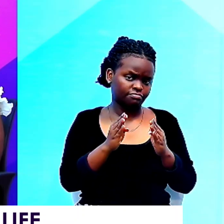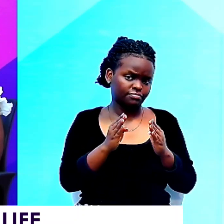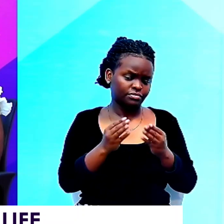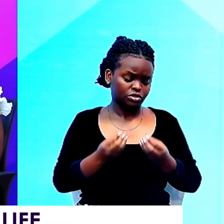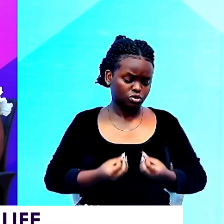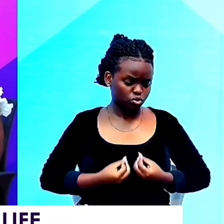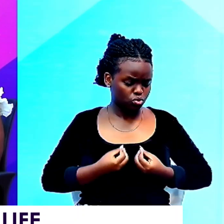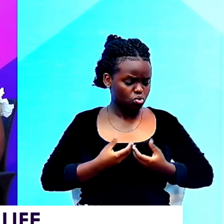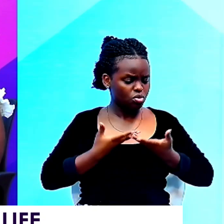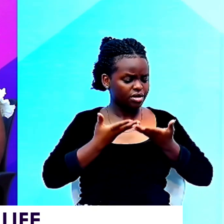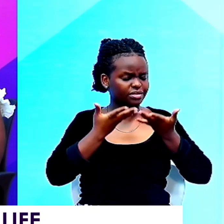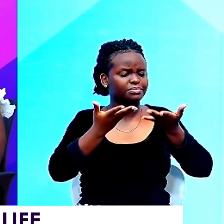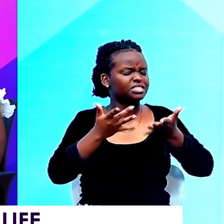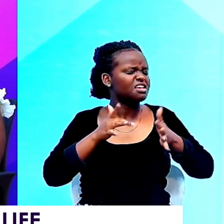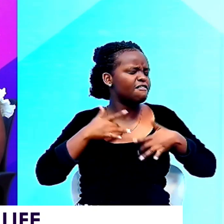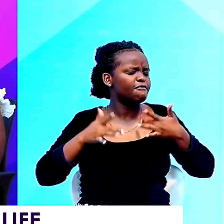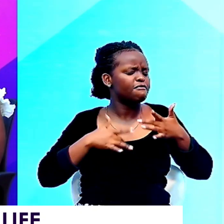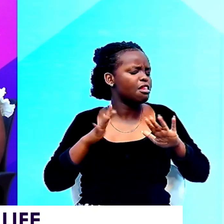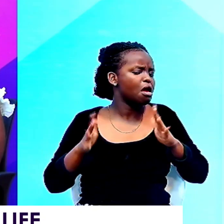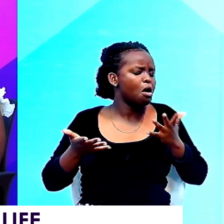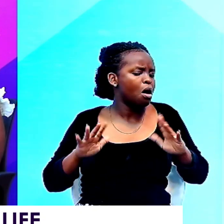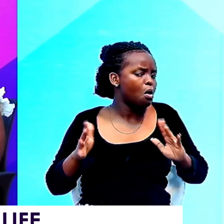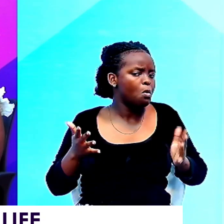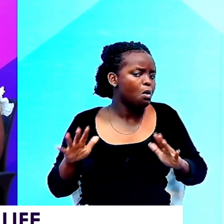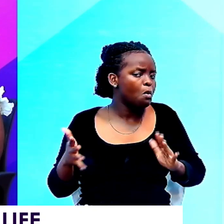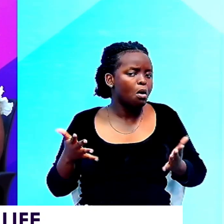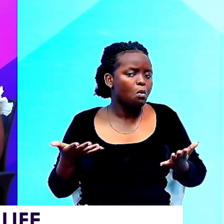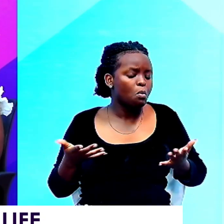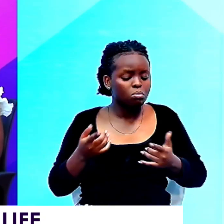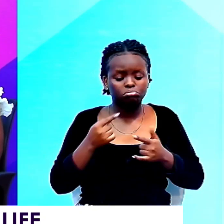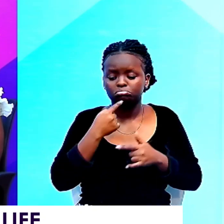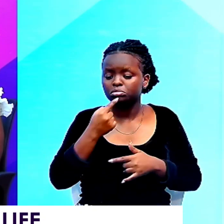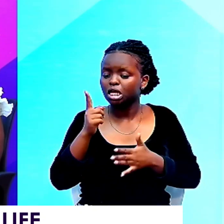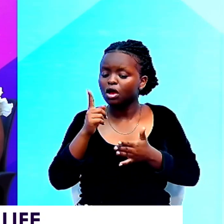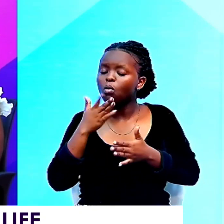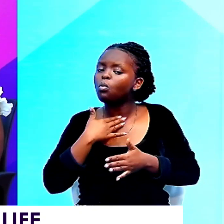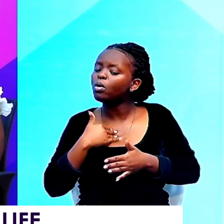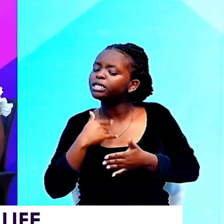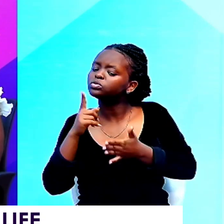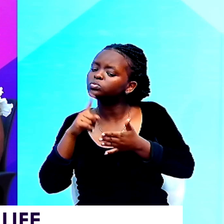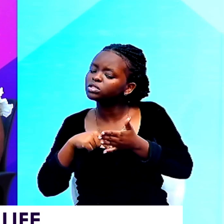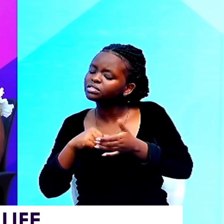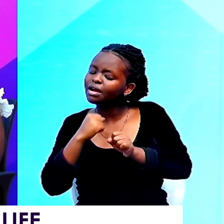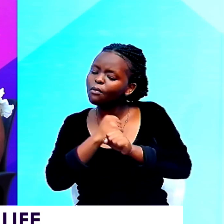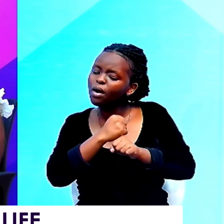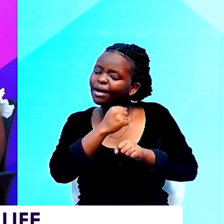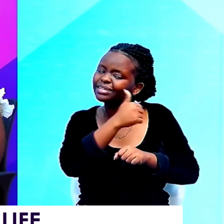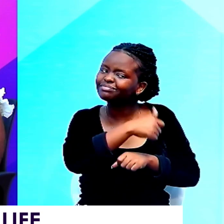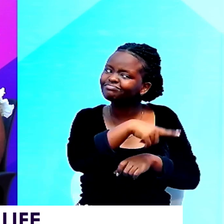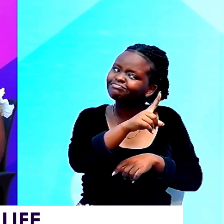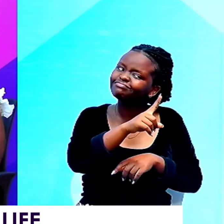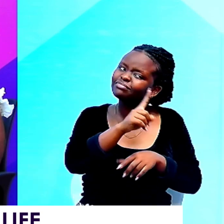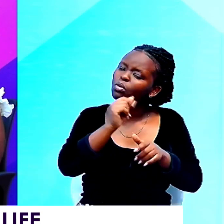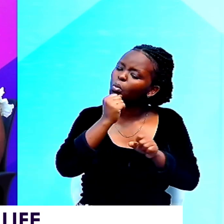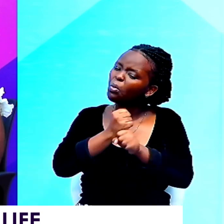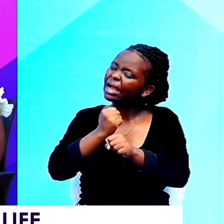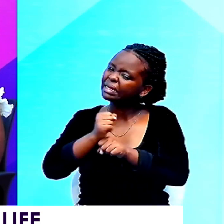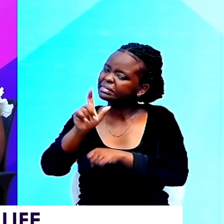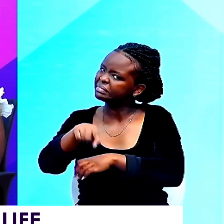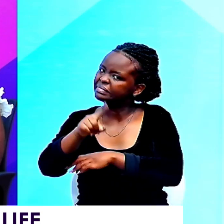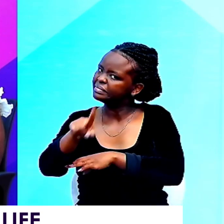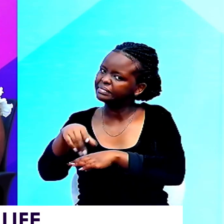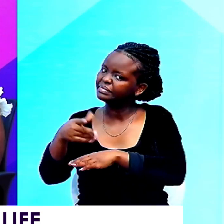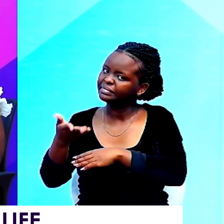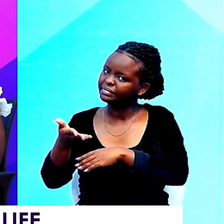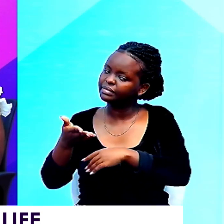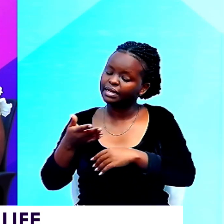to express their feelings, Right. to say what they want, what can work for them and what cannot work for them. Let me tell you, so